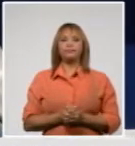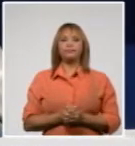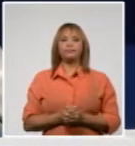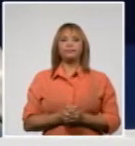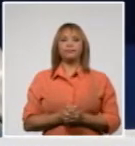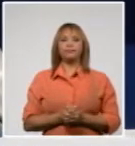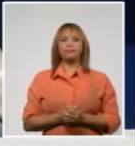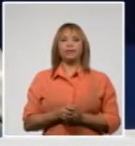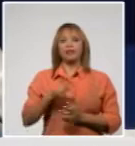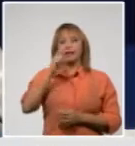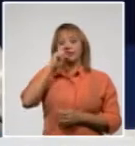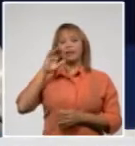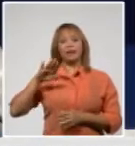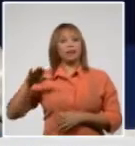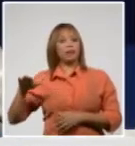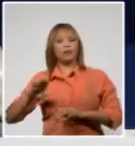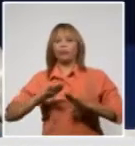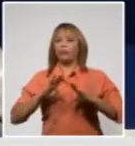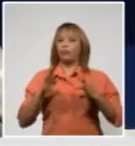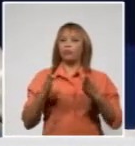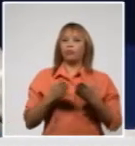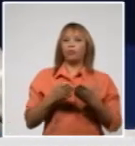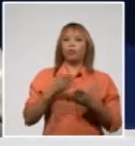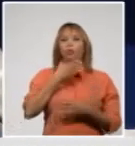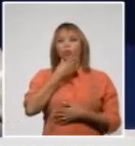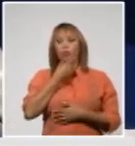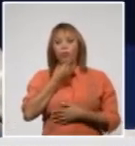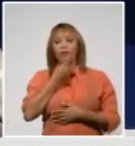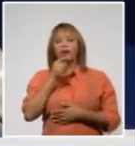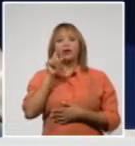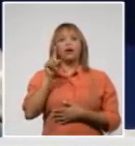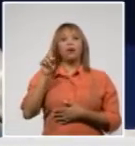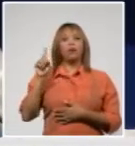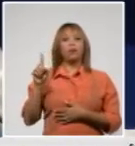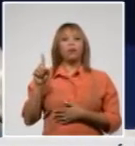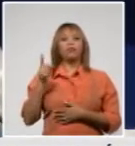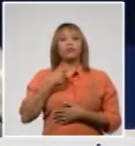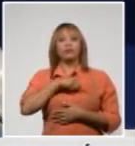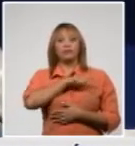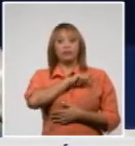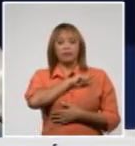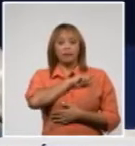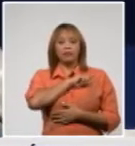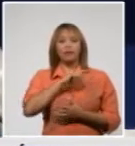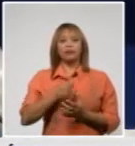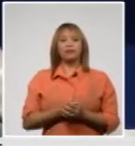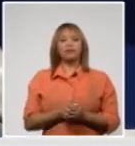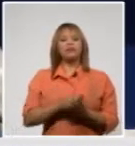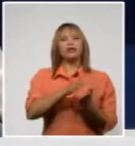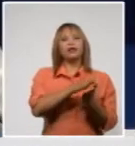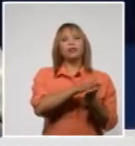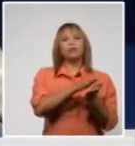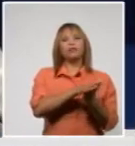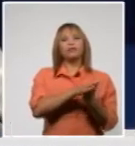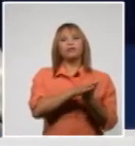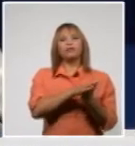20. In fact, all are under the age of 18, for a total